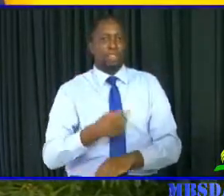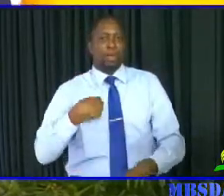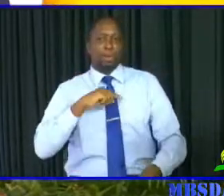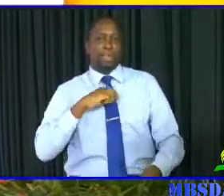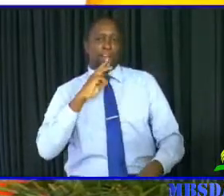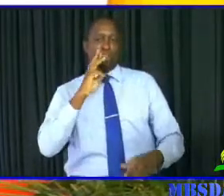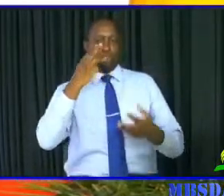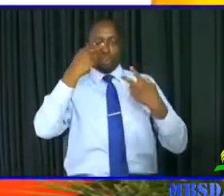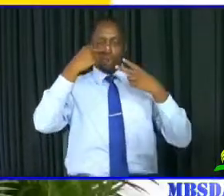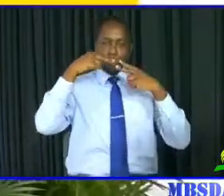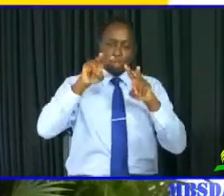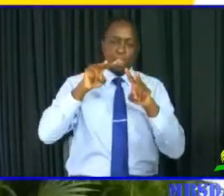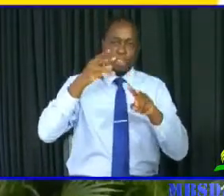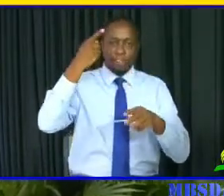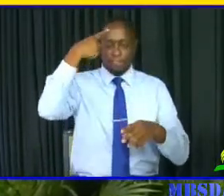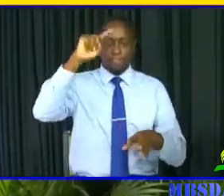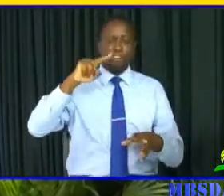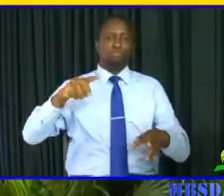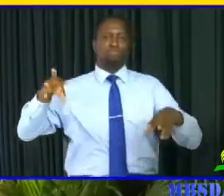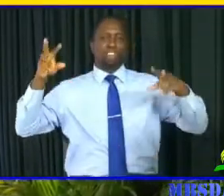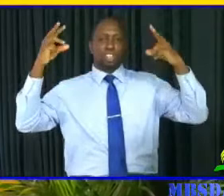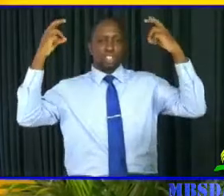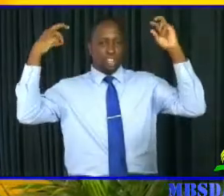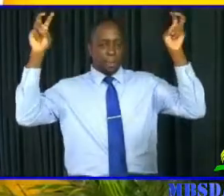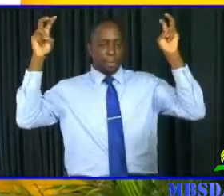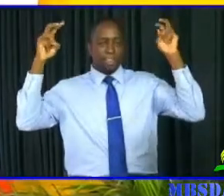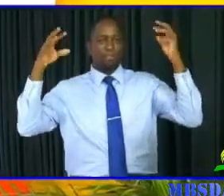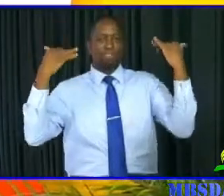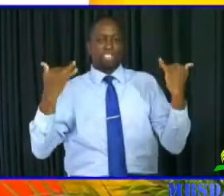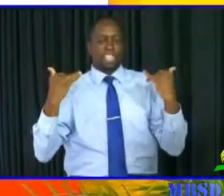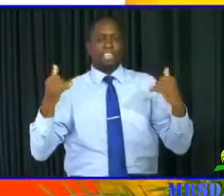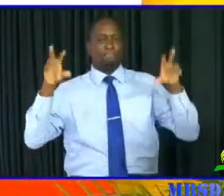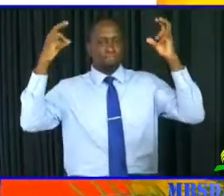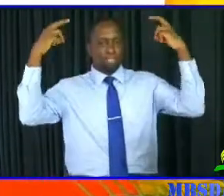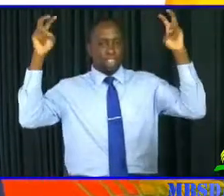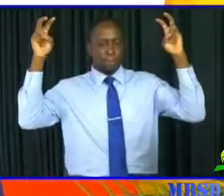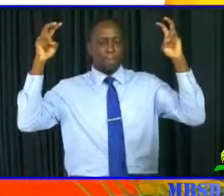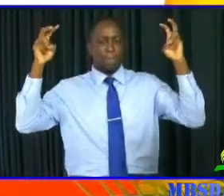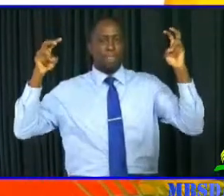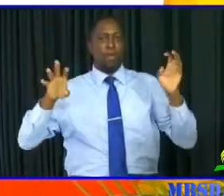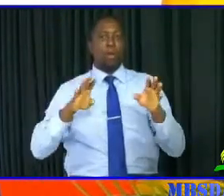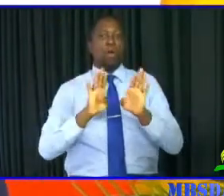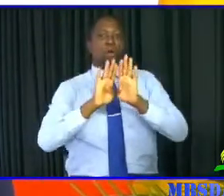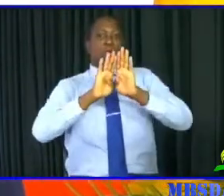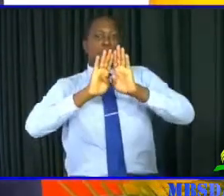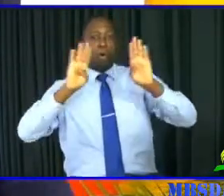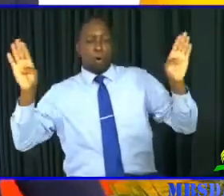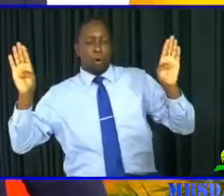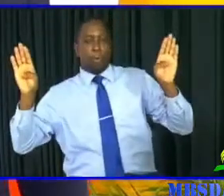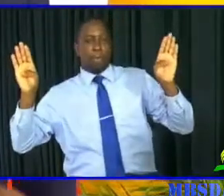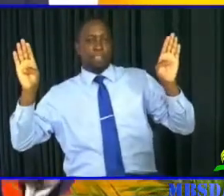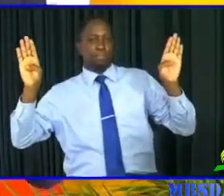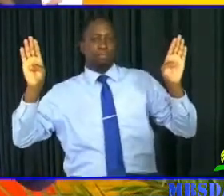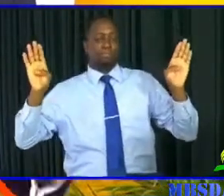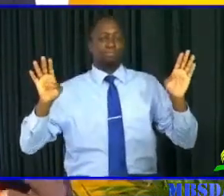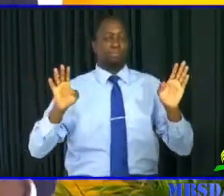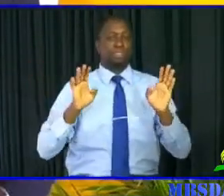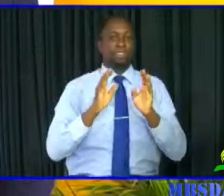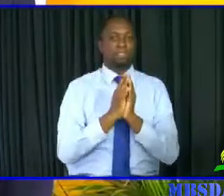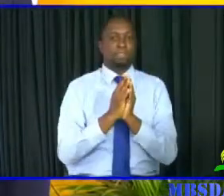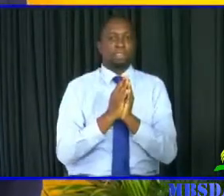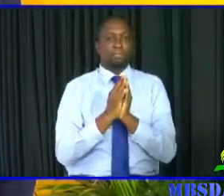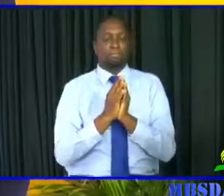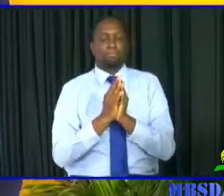all-important subject of open borders, closed security. And I must admit, I